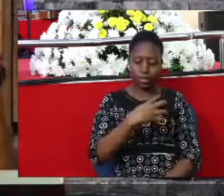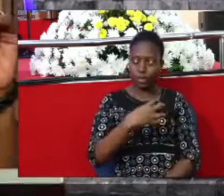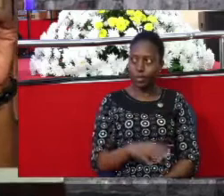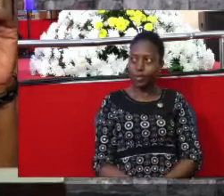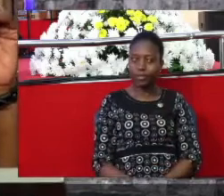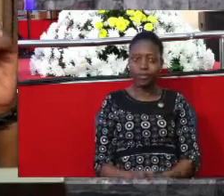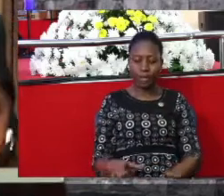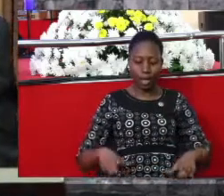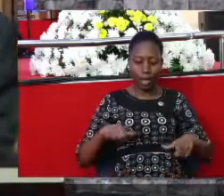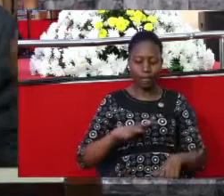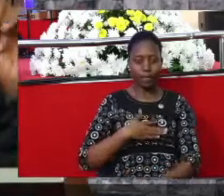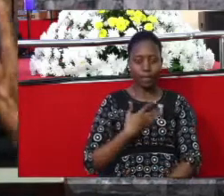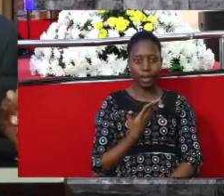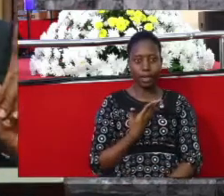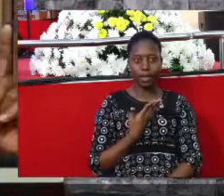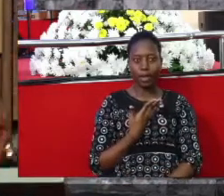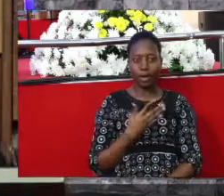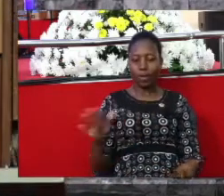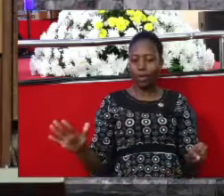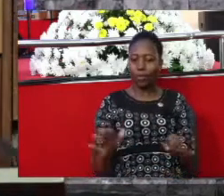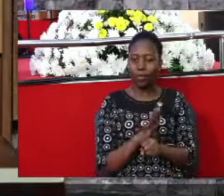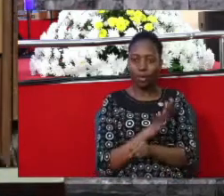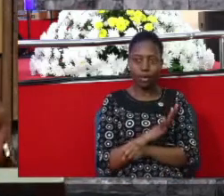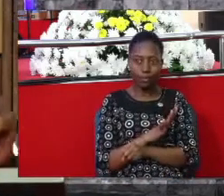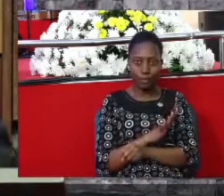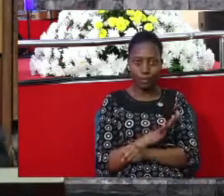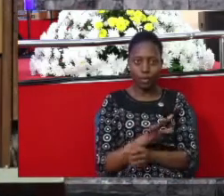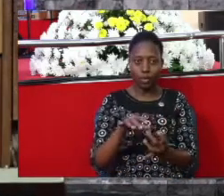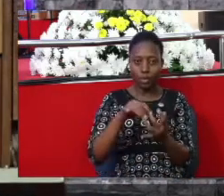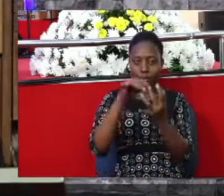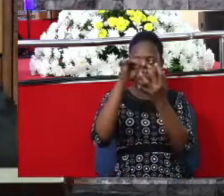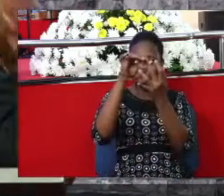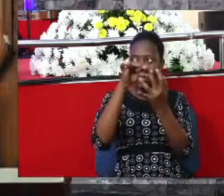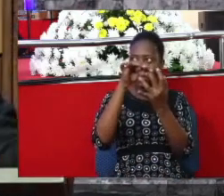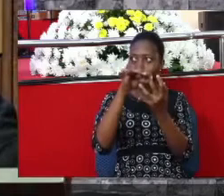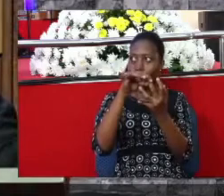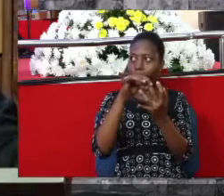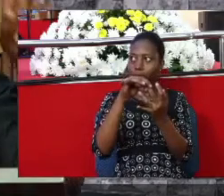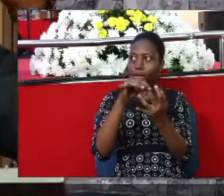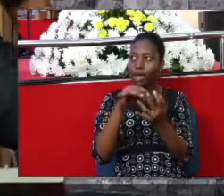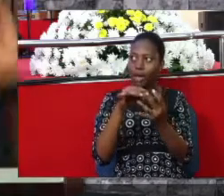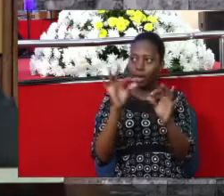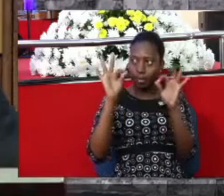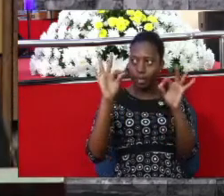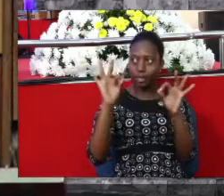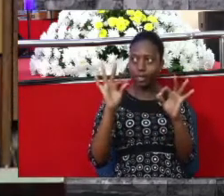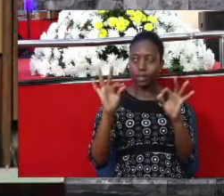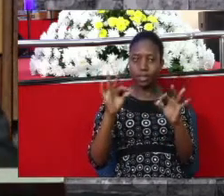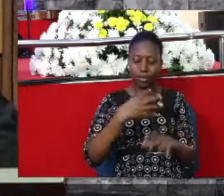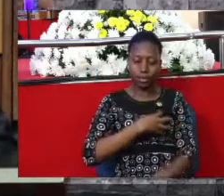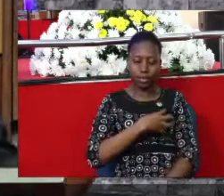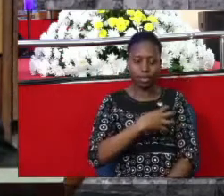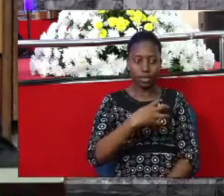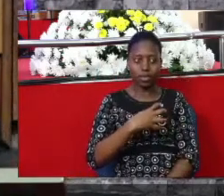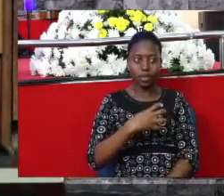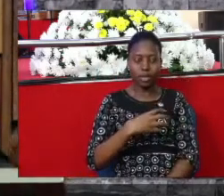life will be filled with the precious and pleasant riches.